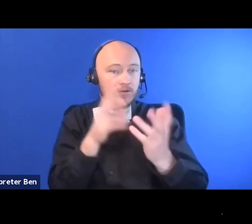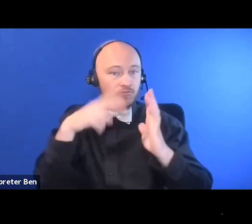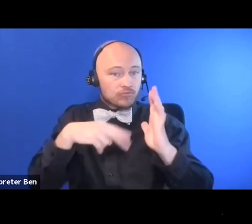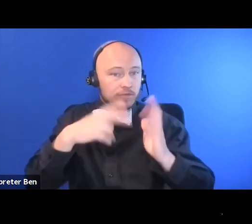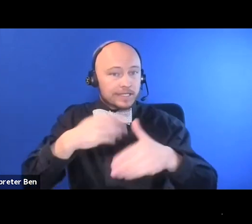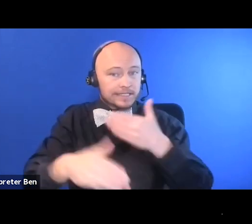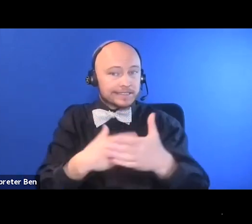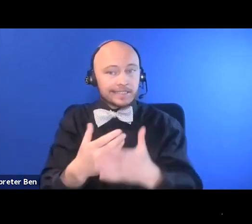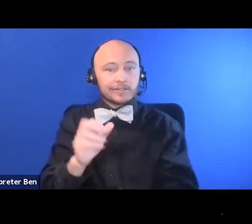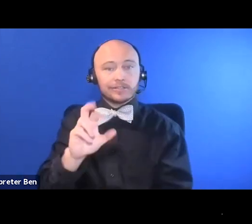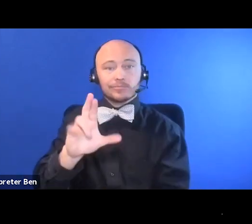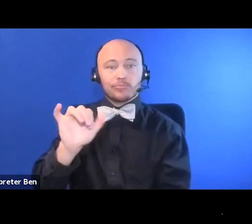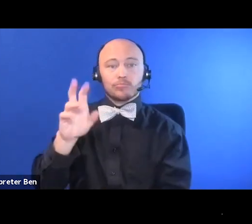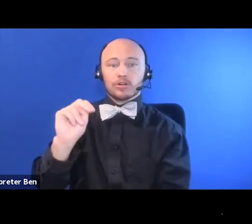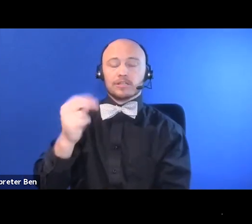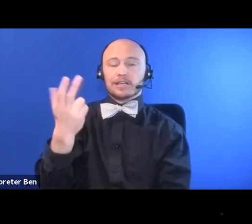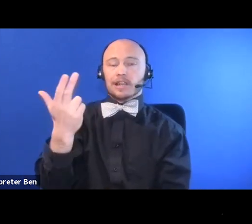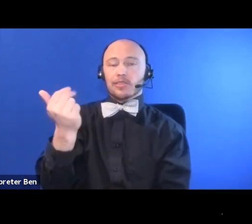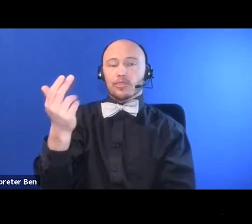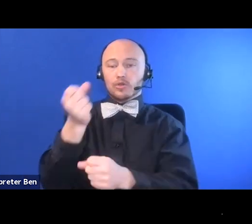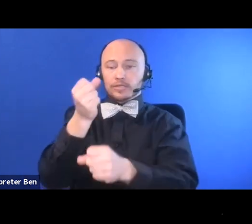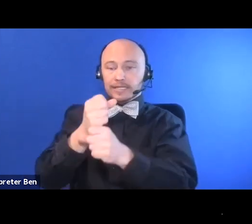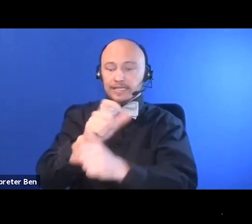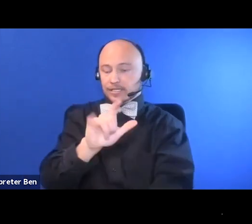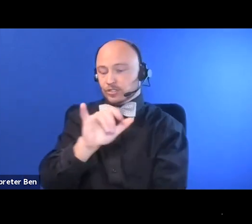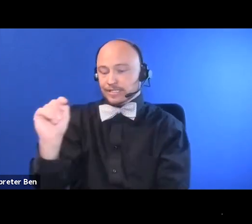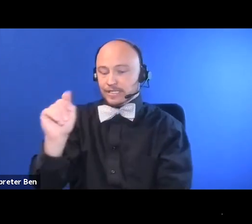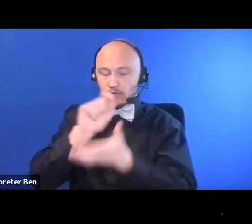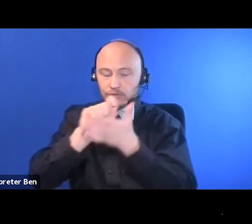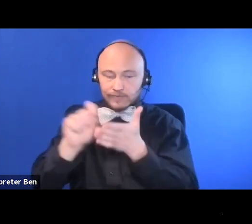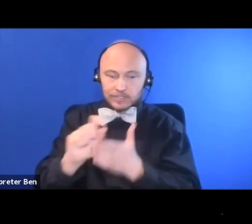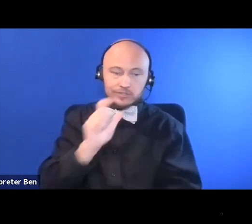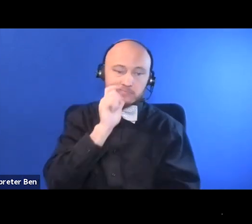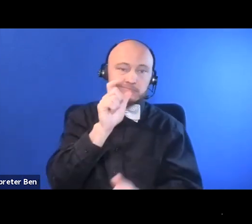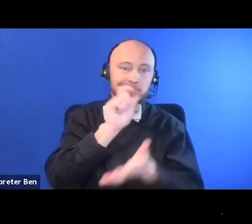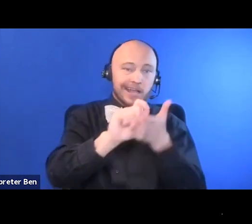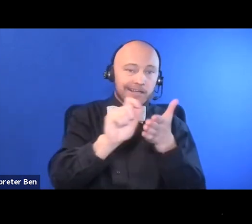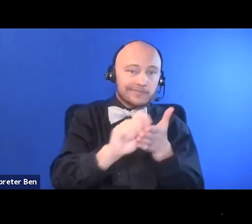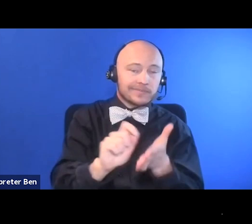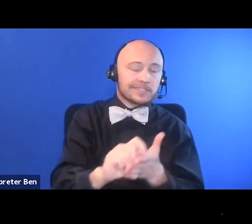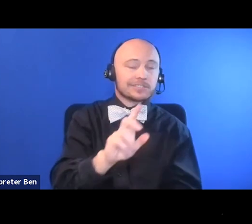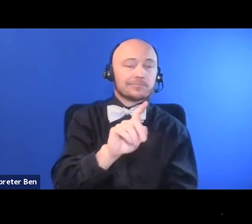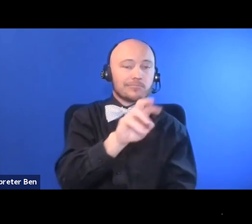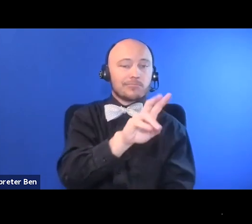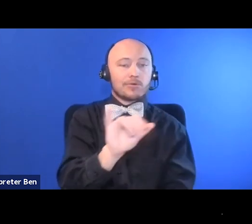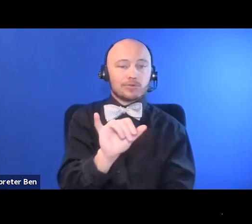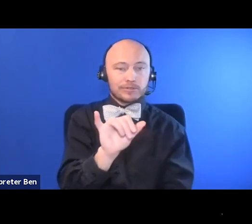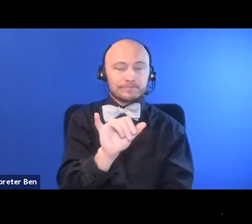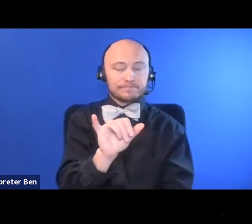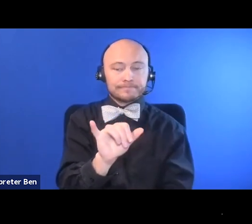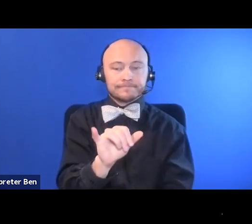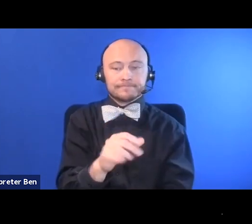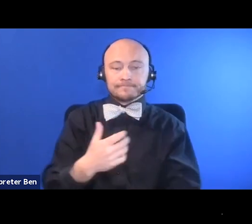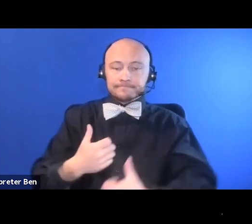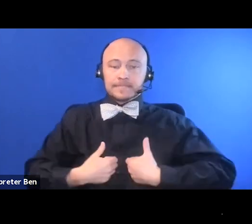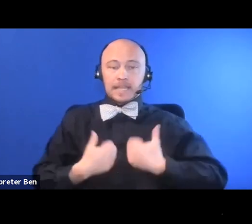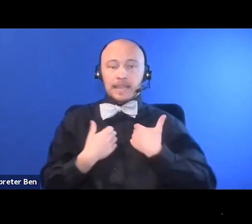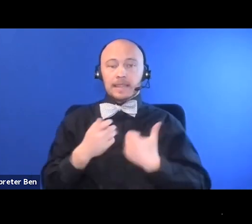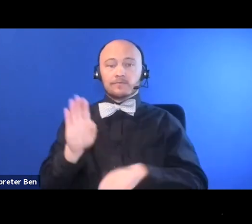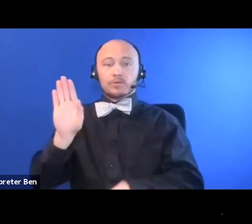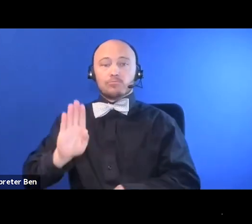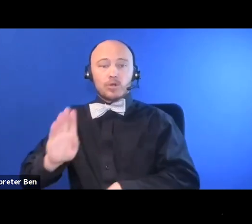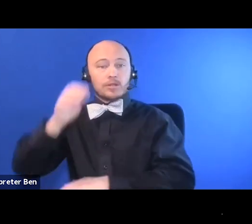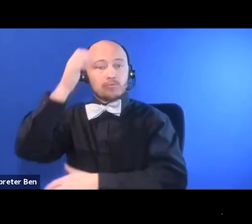spent 13 years bringing literary fiction, nonfiction, and poetry to Williamsburg. She lives in Brooklyn with her